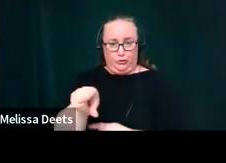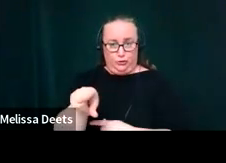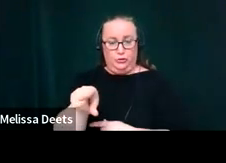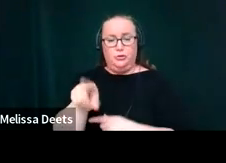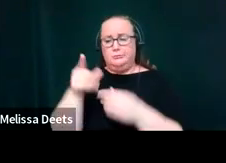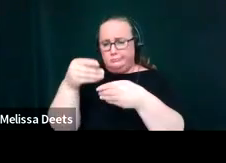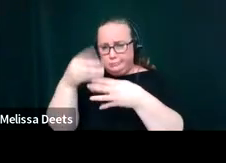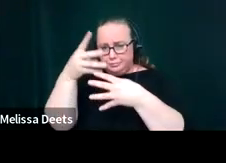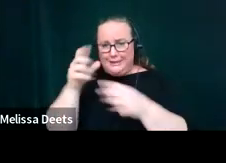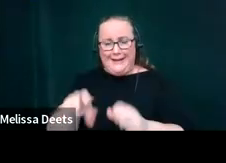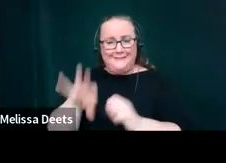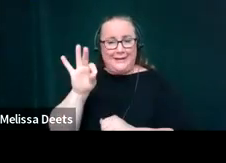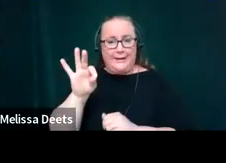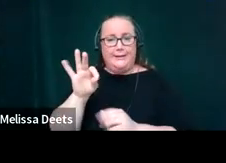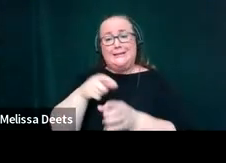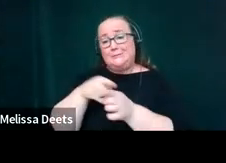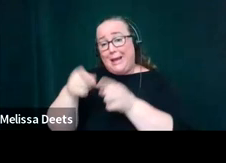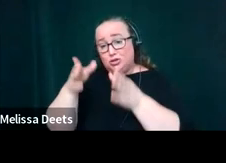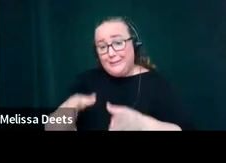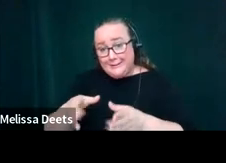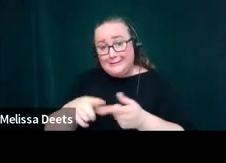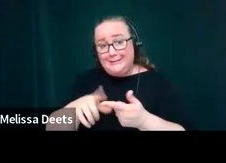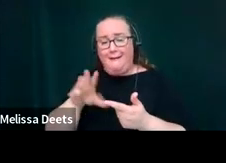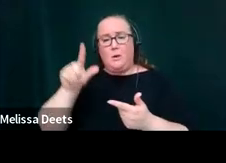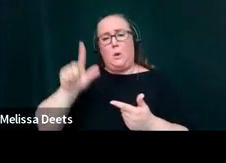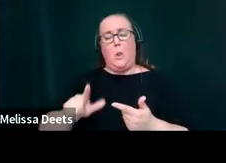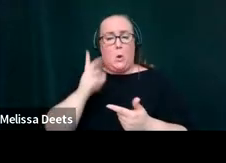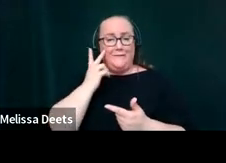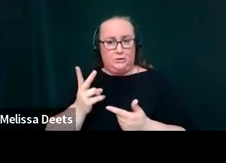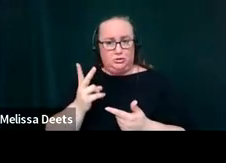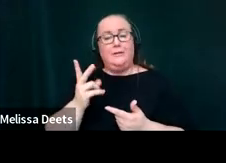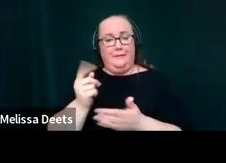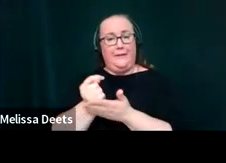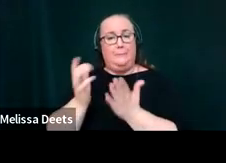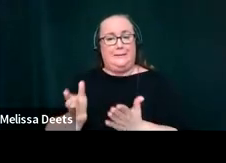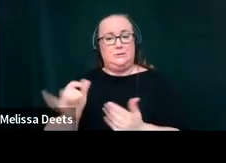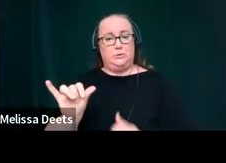a specialist, including a low vision therapist.